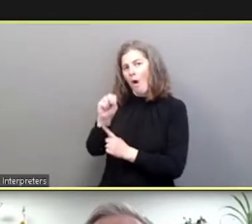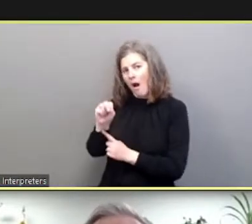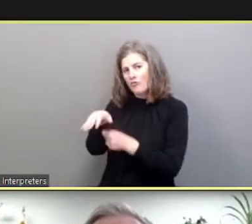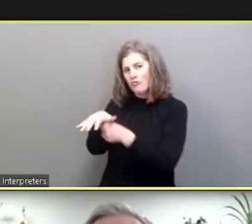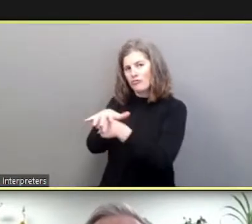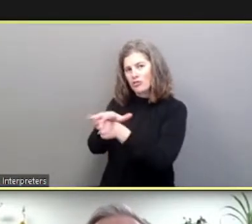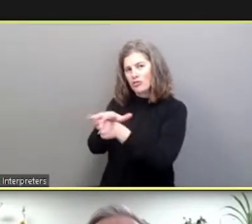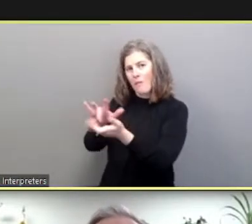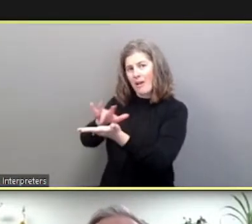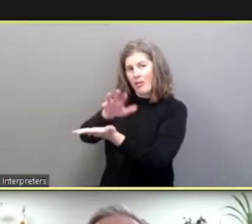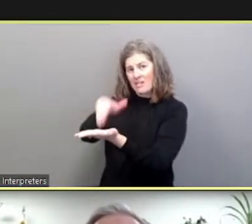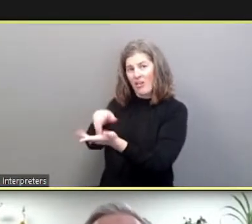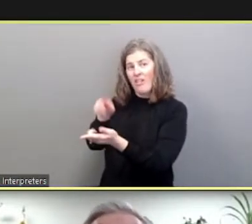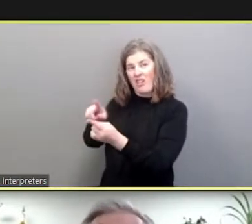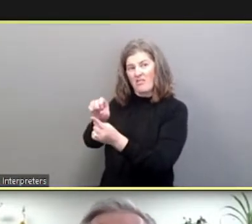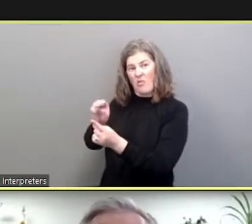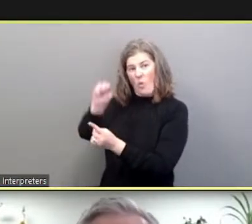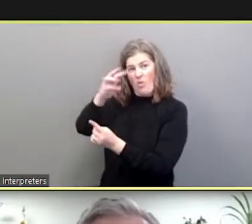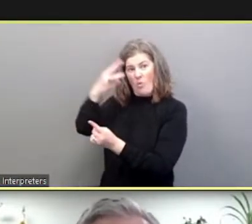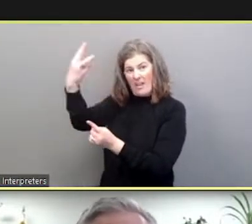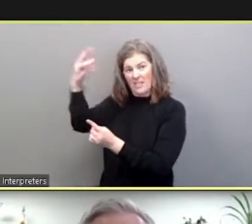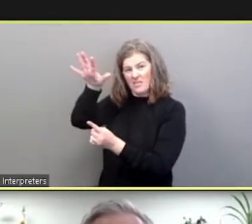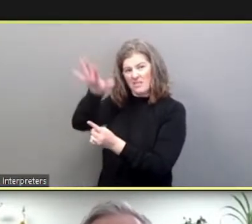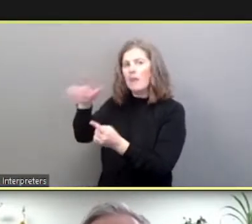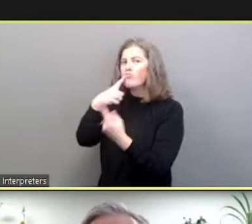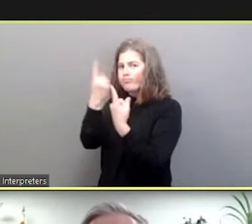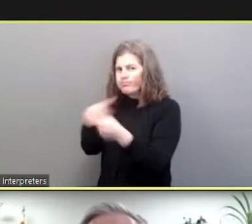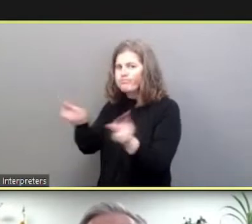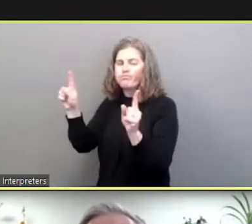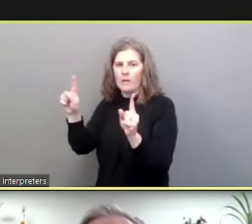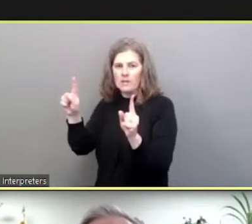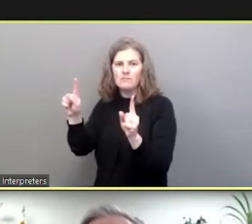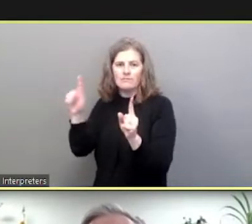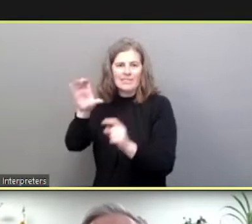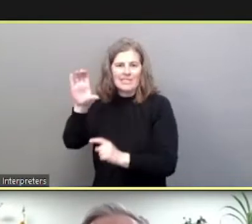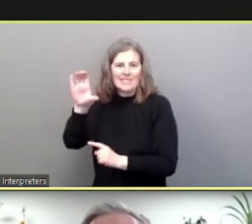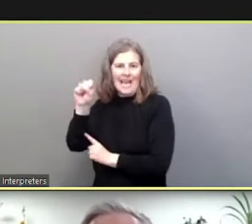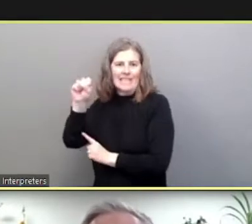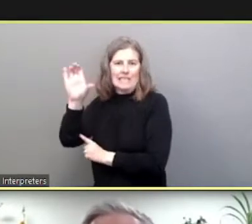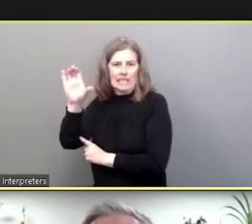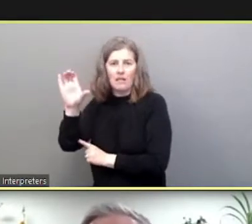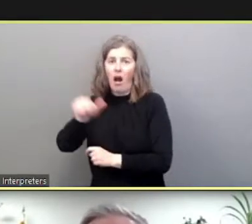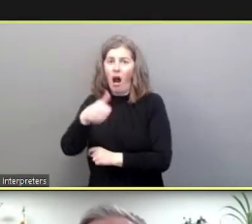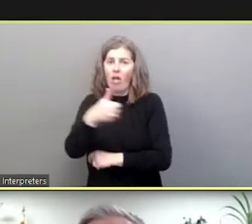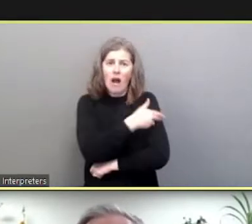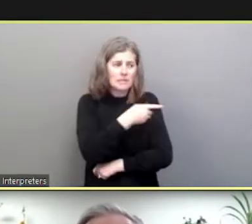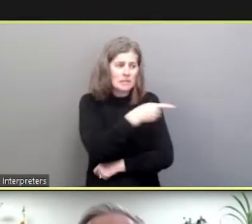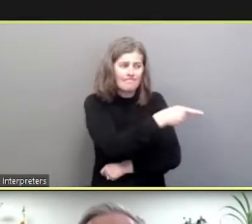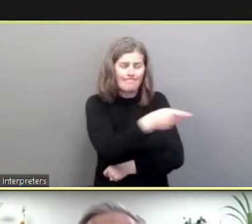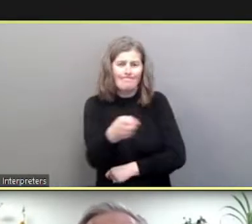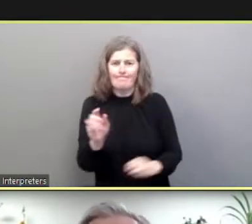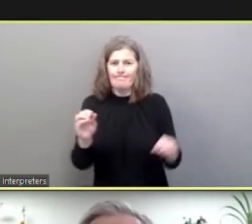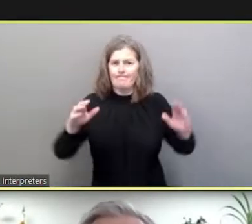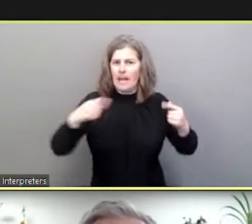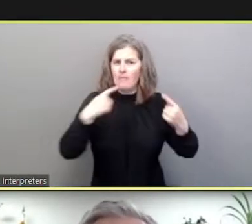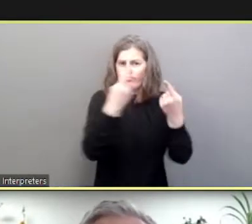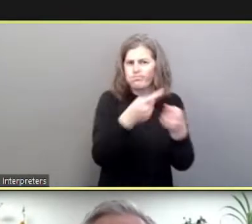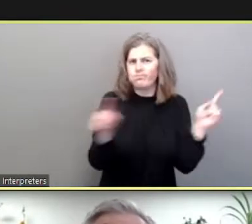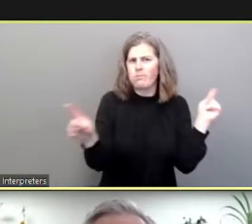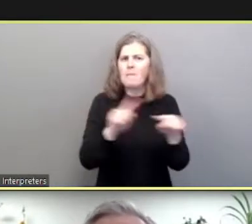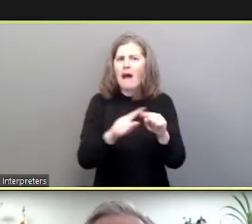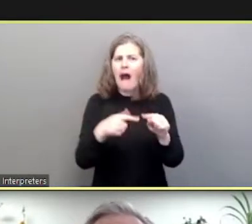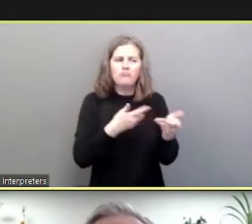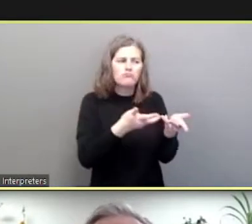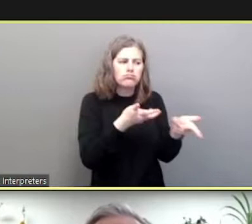of care. And while no other hospitals have declared that, I'm in conversations with multiple systems